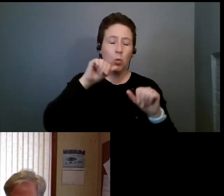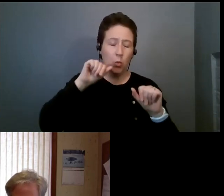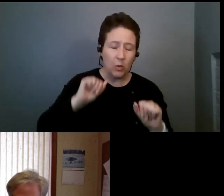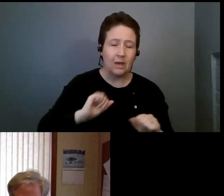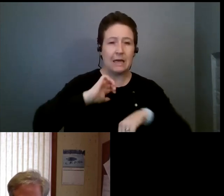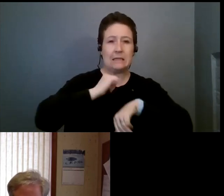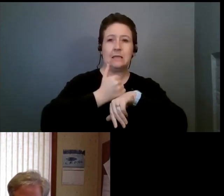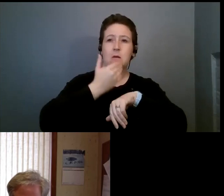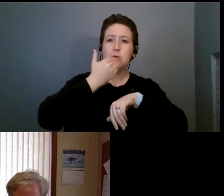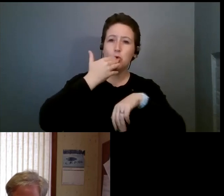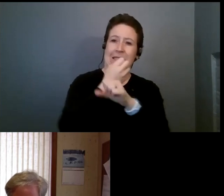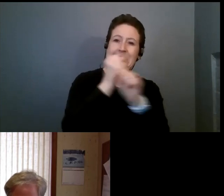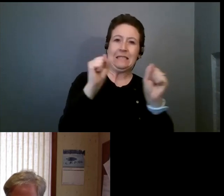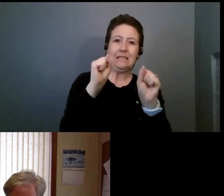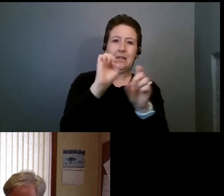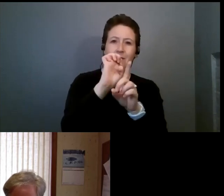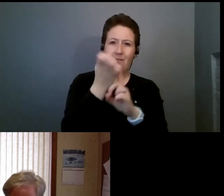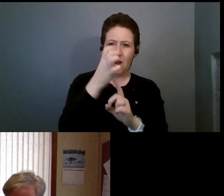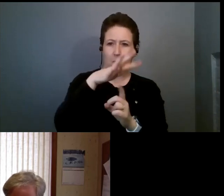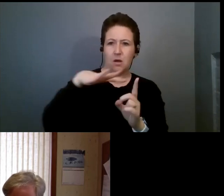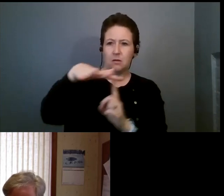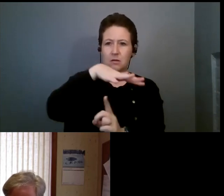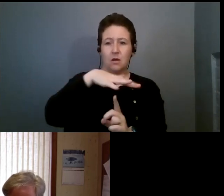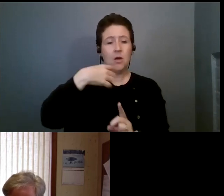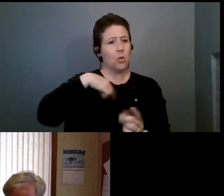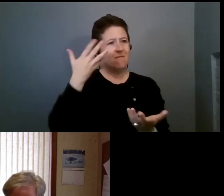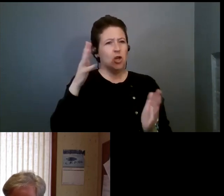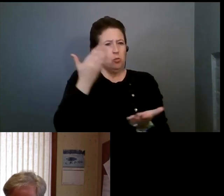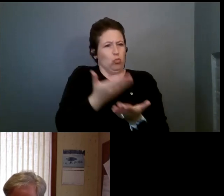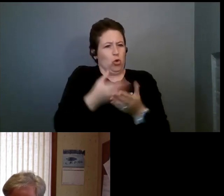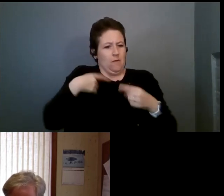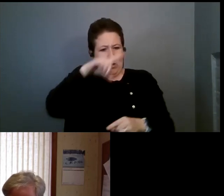environment. We demonstrated this summer that we can, and we